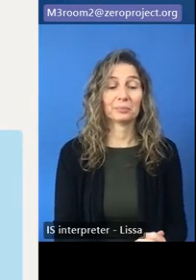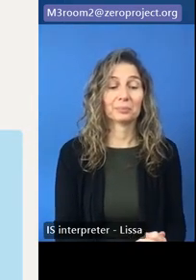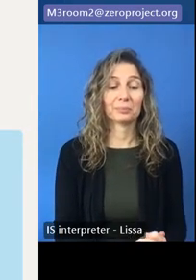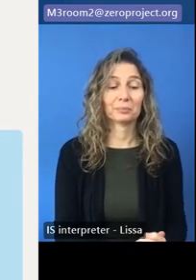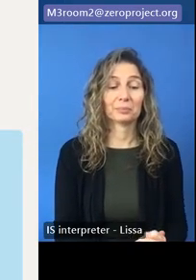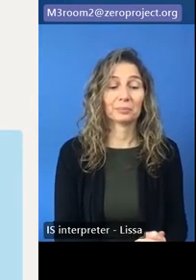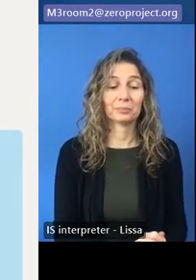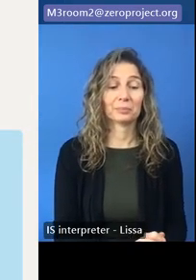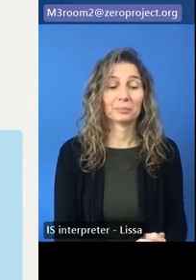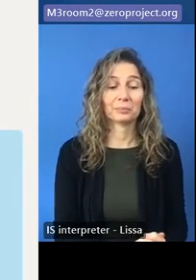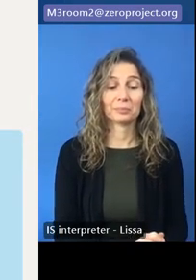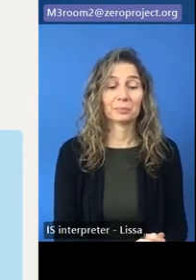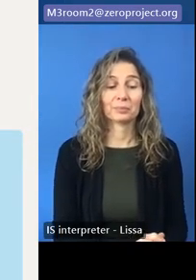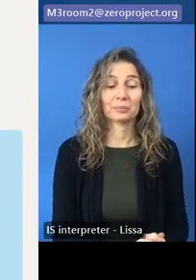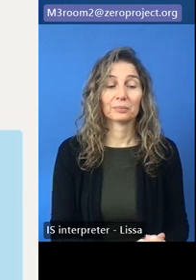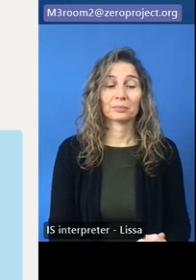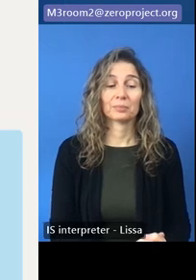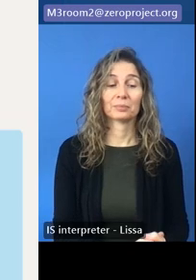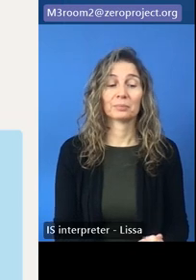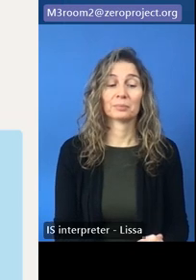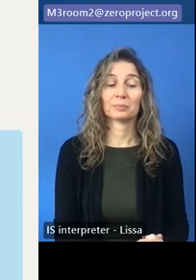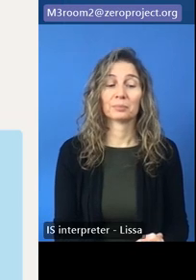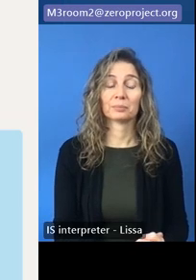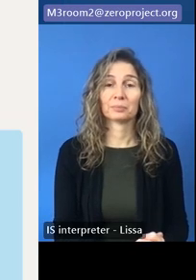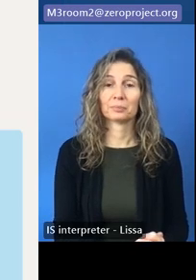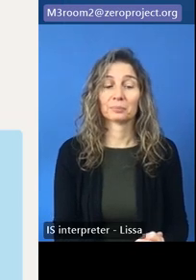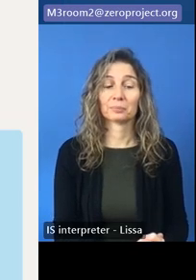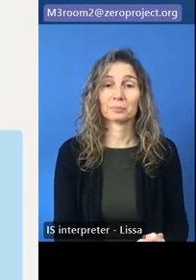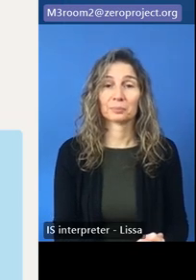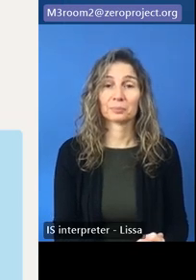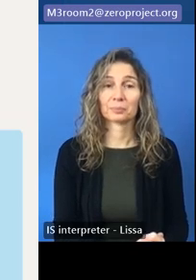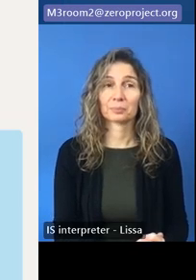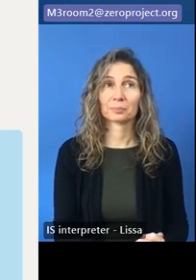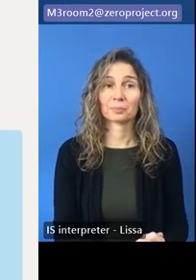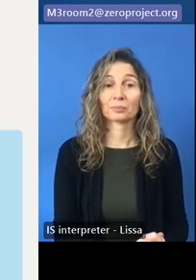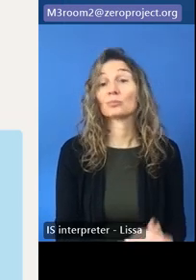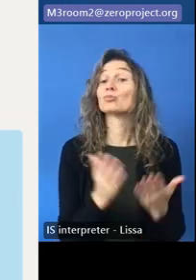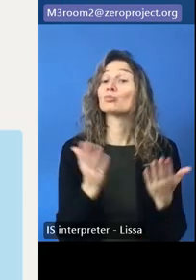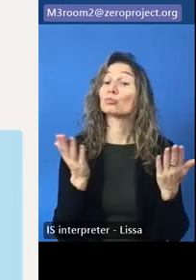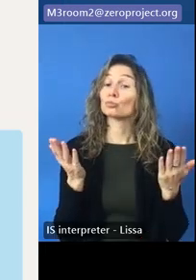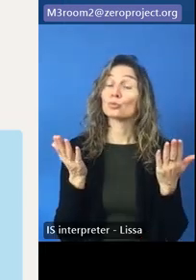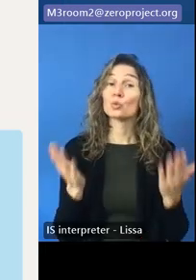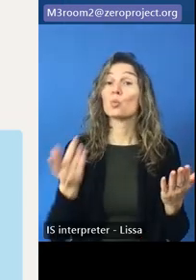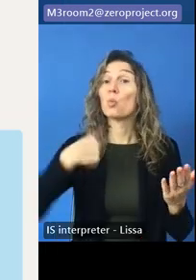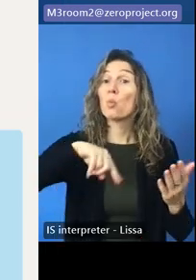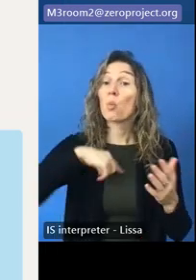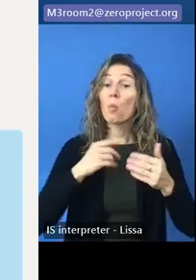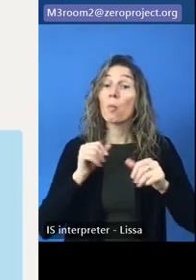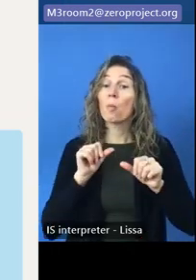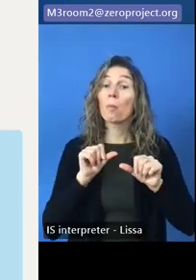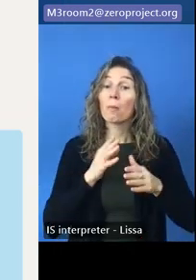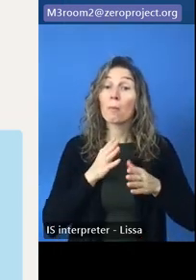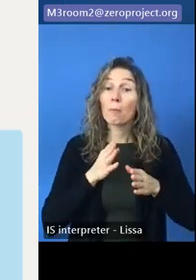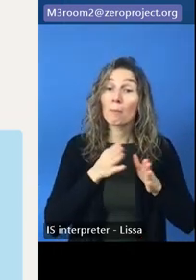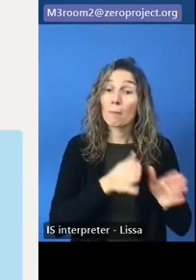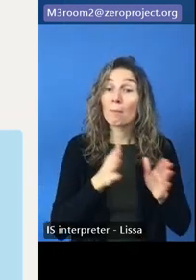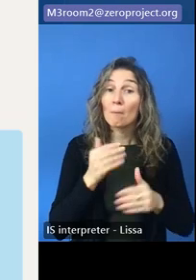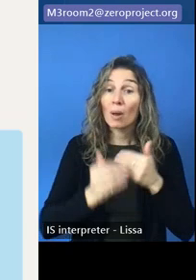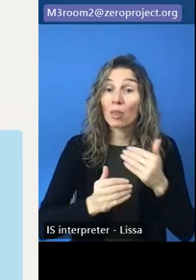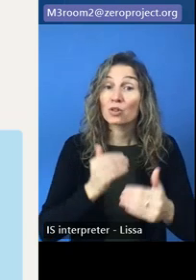And plans for the future. So we believe that this our methodology can work